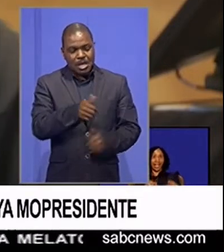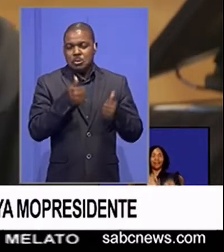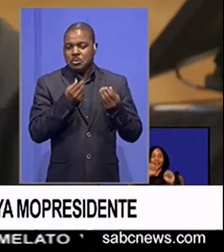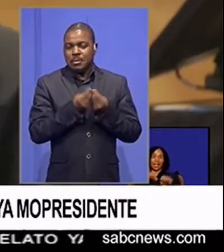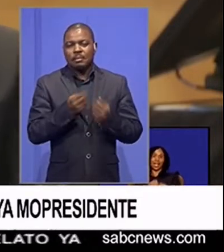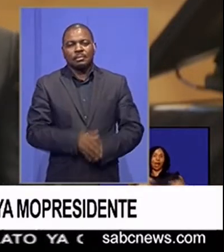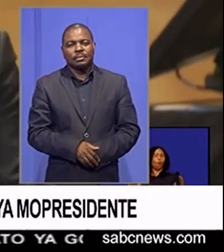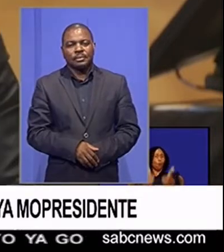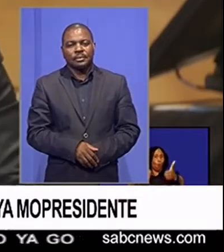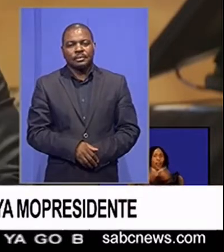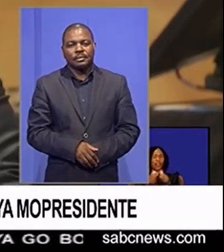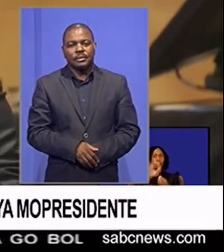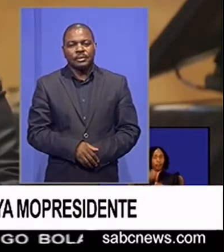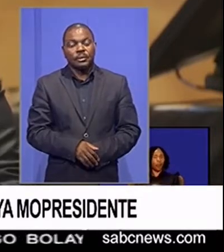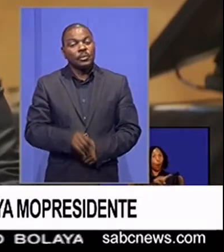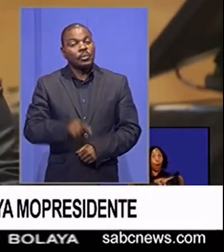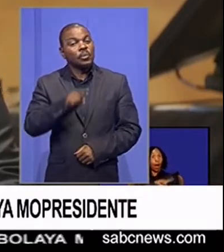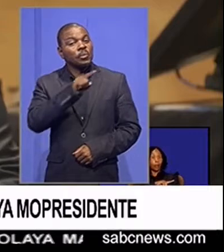Because